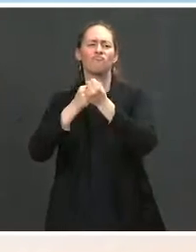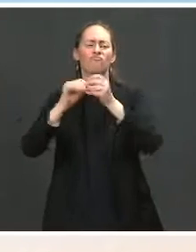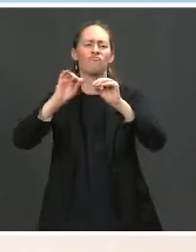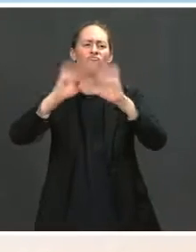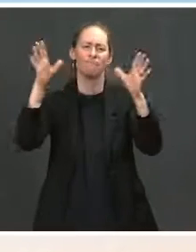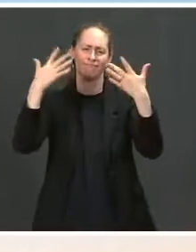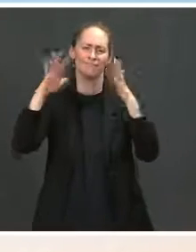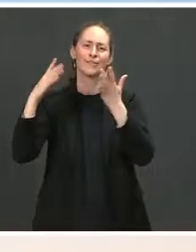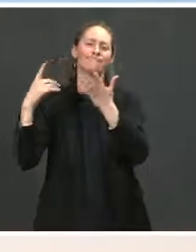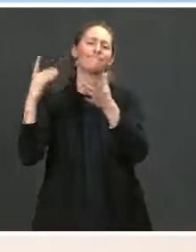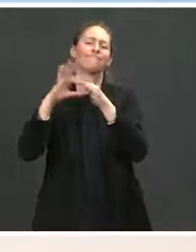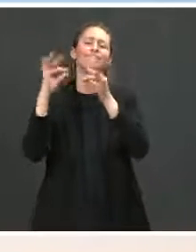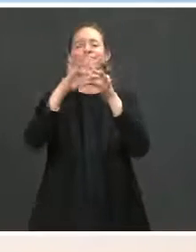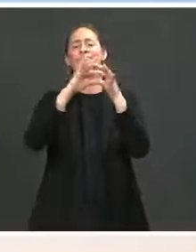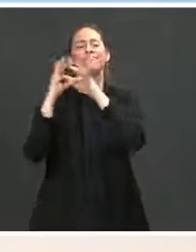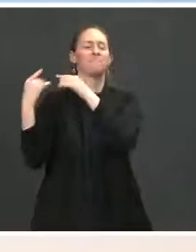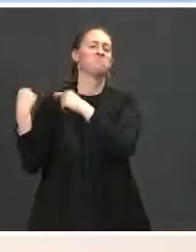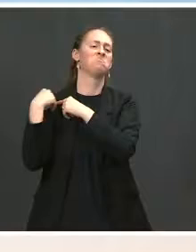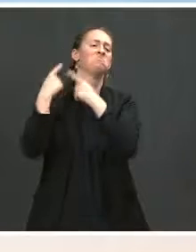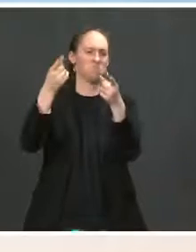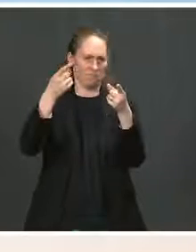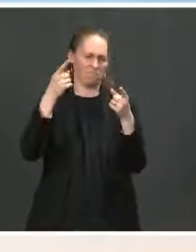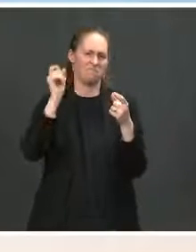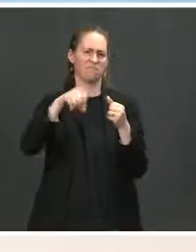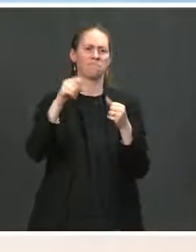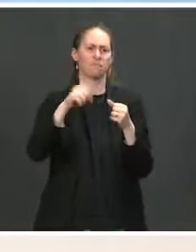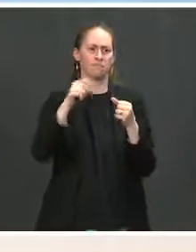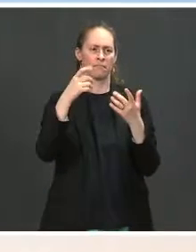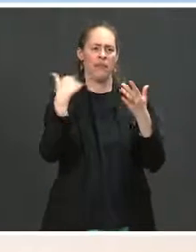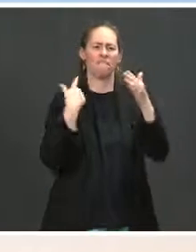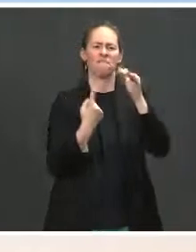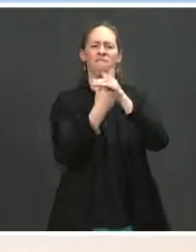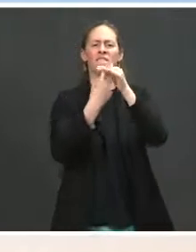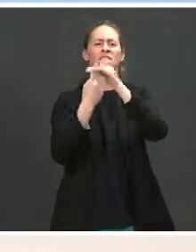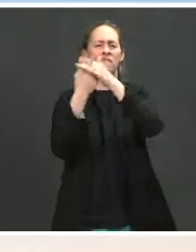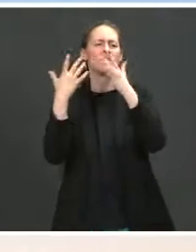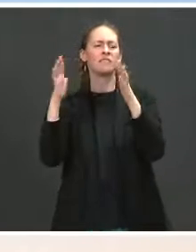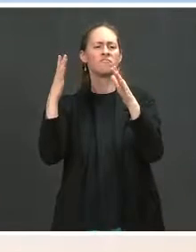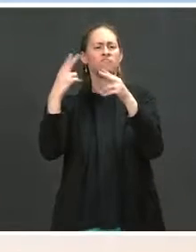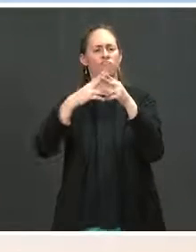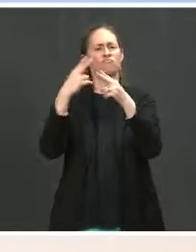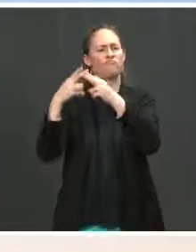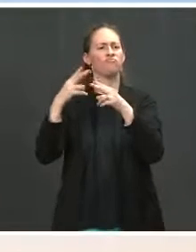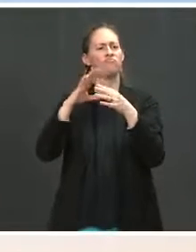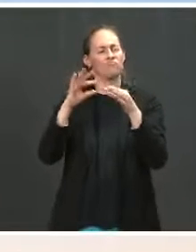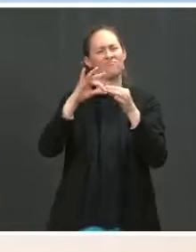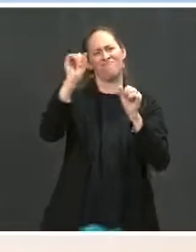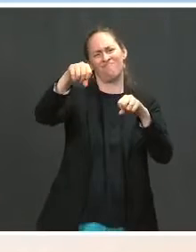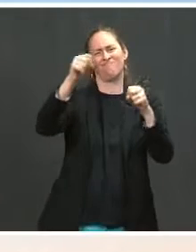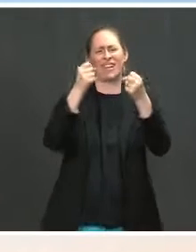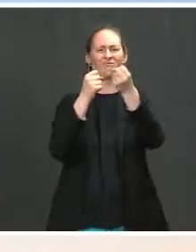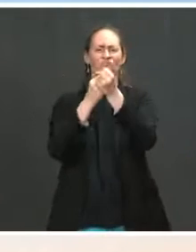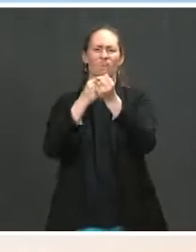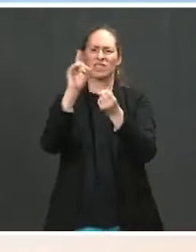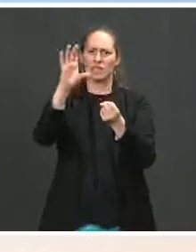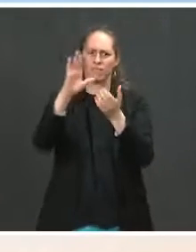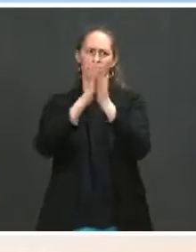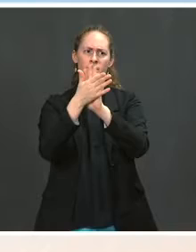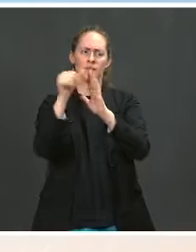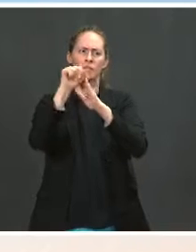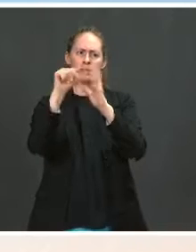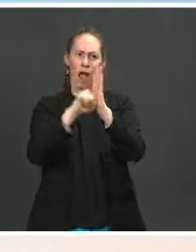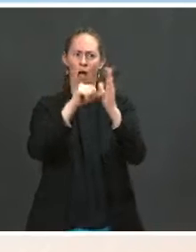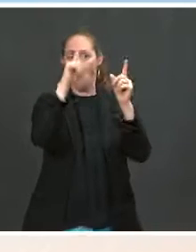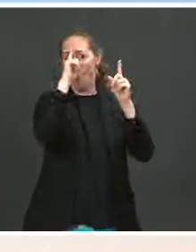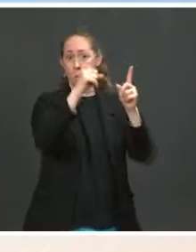last few days, a range of topics and issues come up, and he certainly expresses his support, and ultimately it's up to Congress to pass legislation and